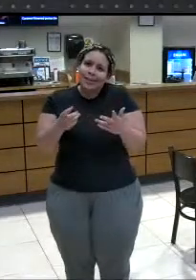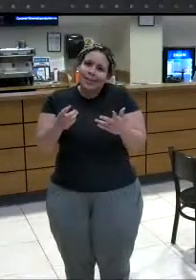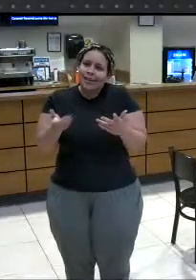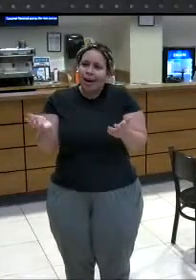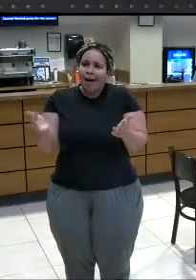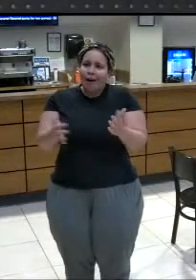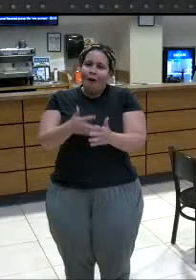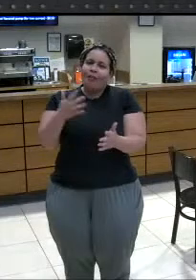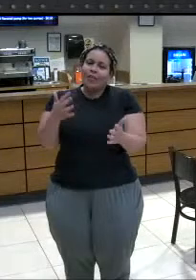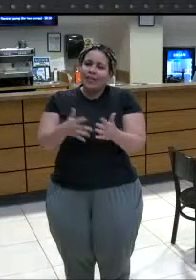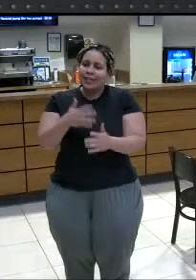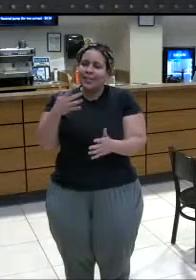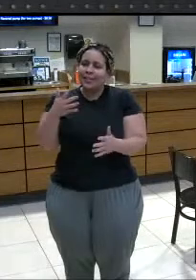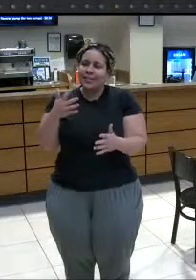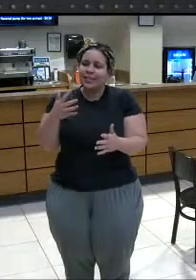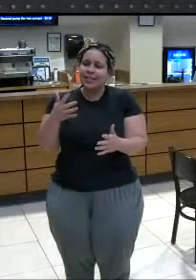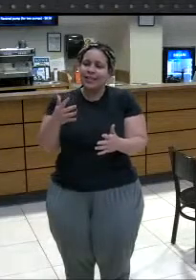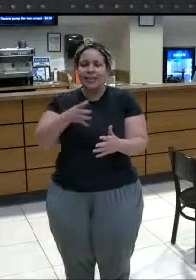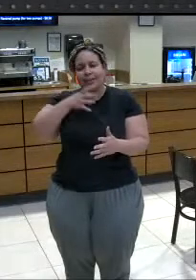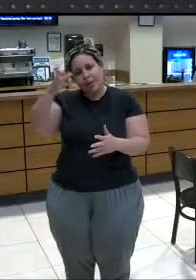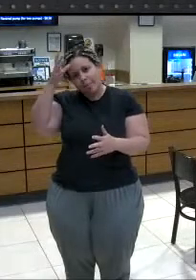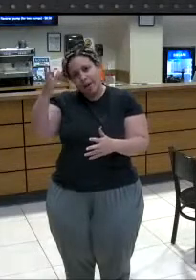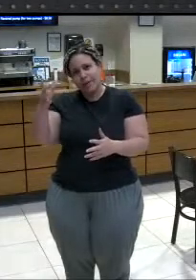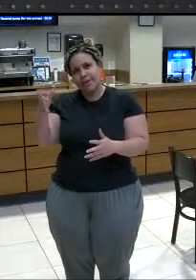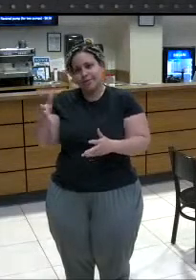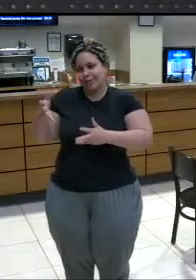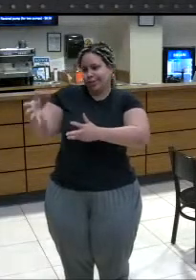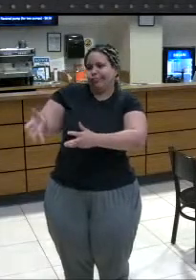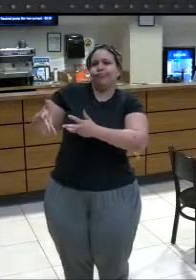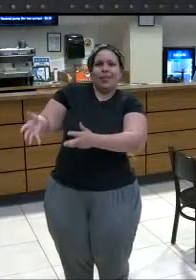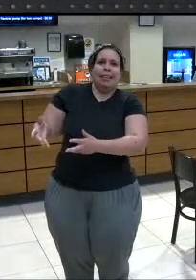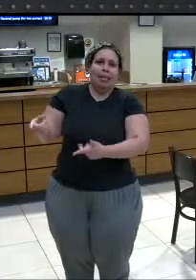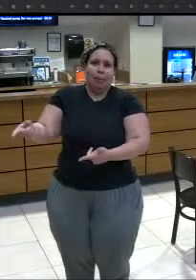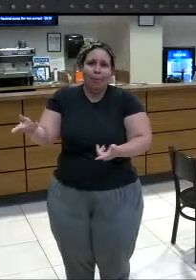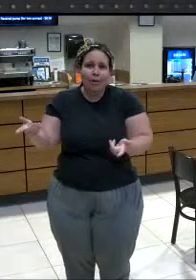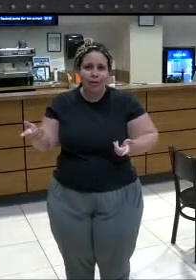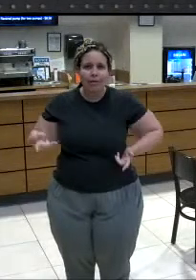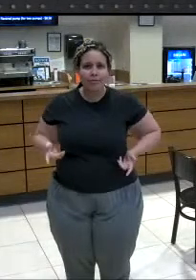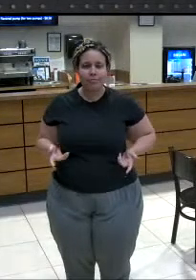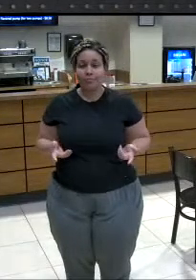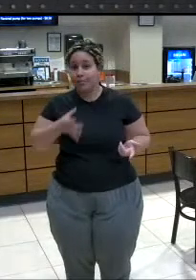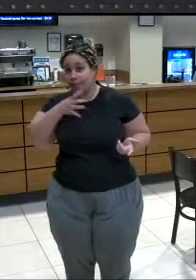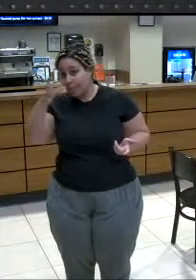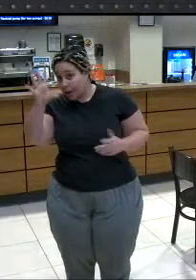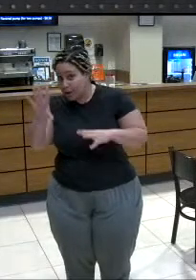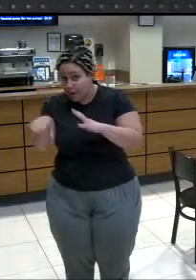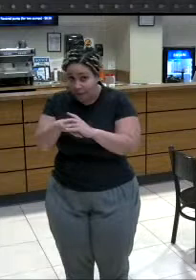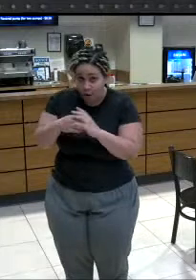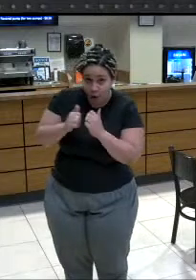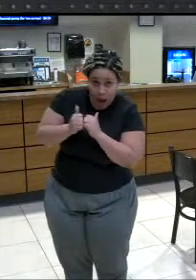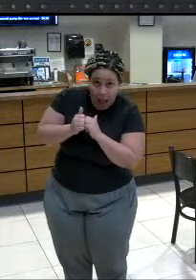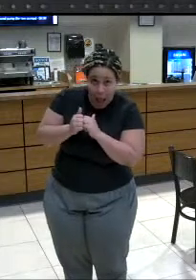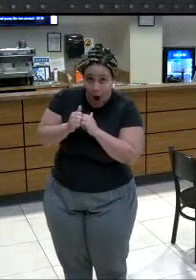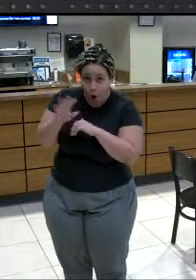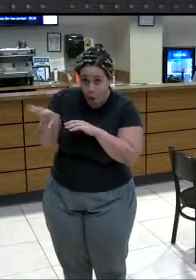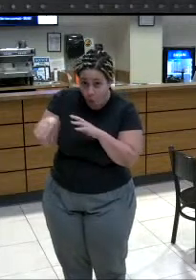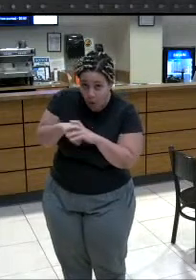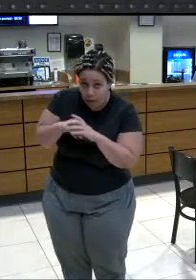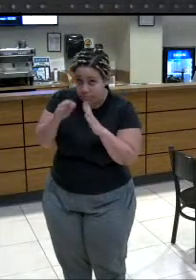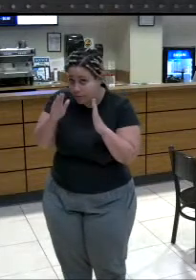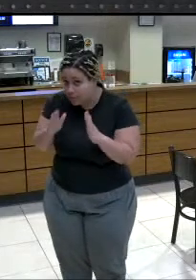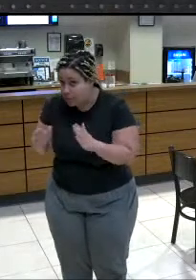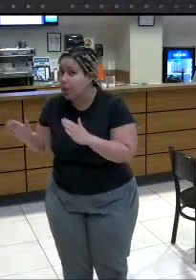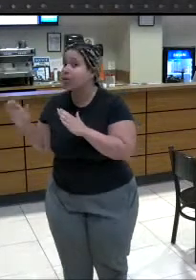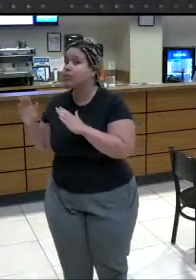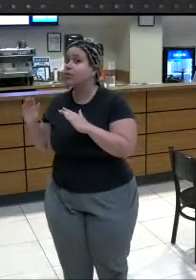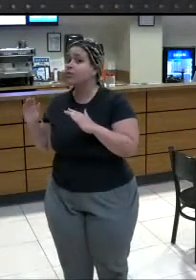often leave the parents out of this. So, where are they in this plan? I know we got like parent university.